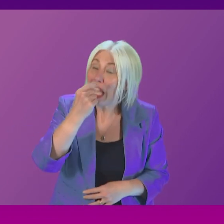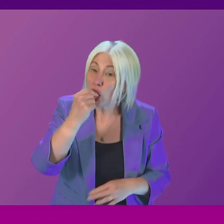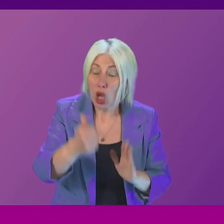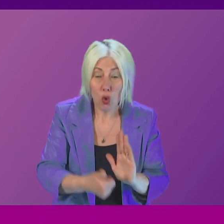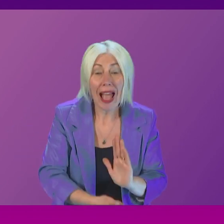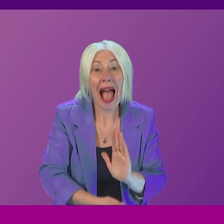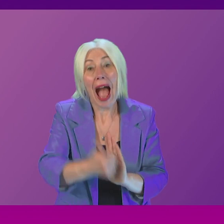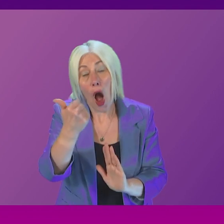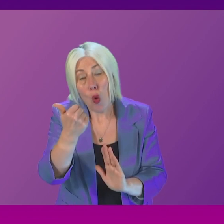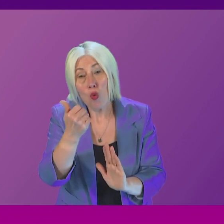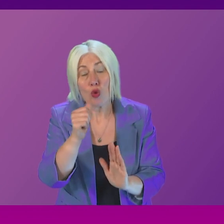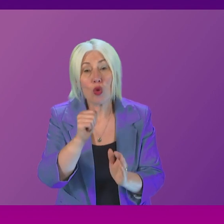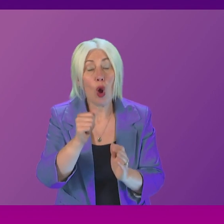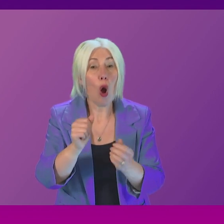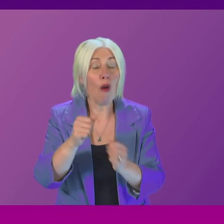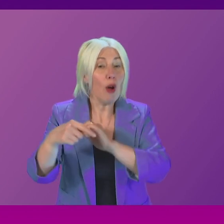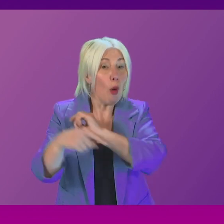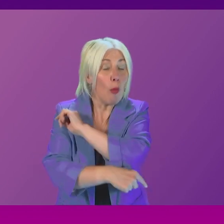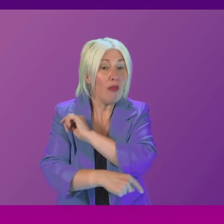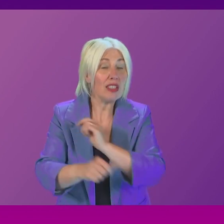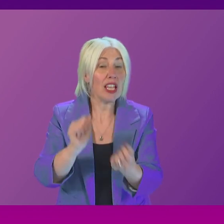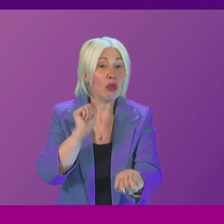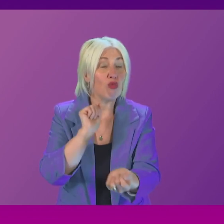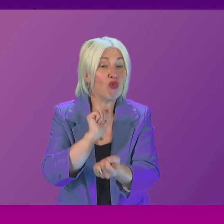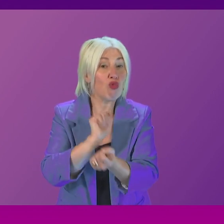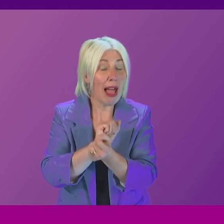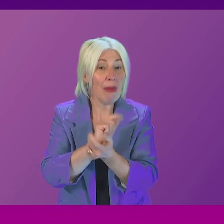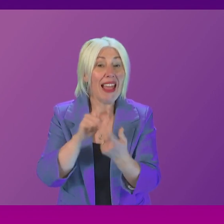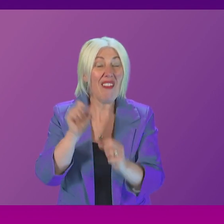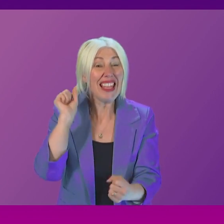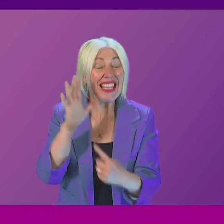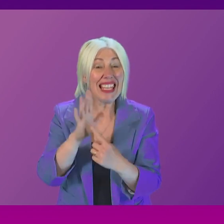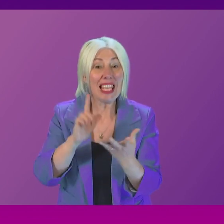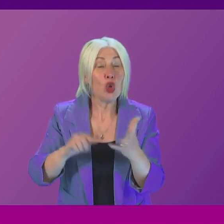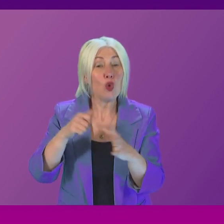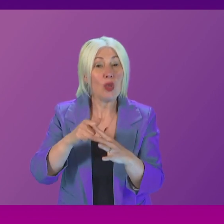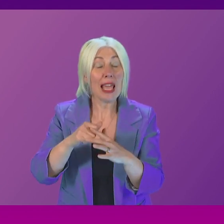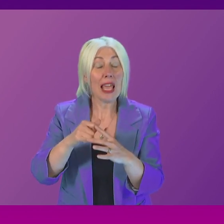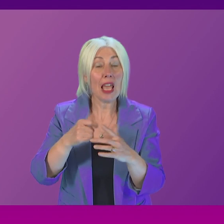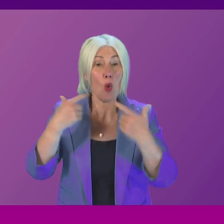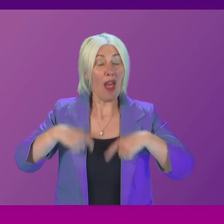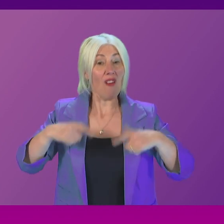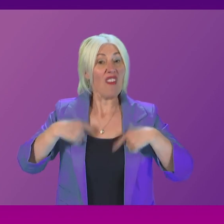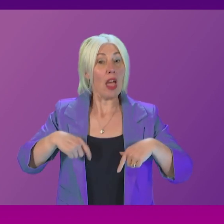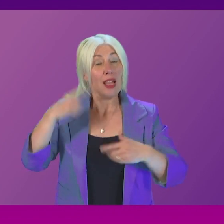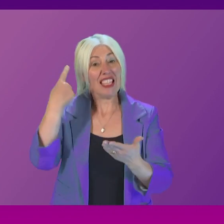of the poverty trap if key UK welfare reforms were reversed?